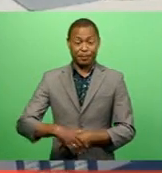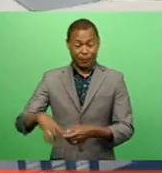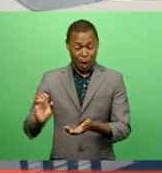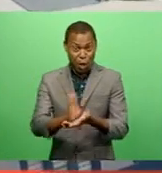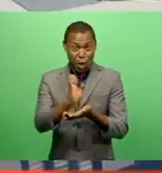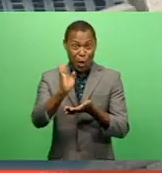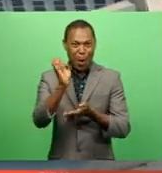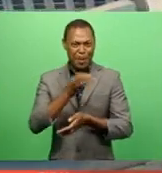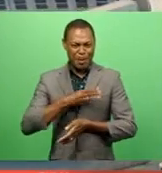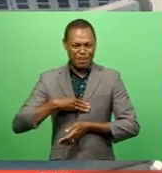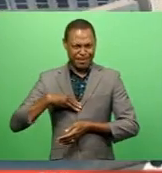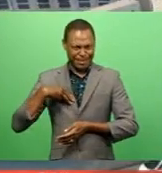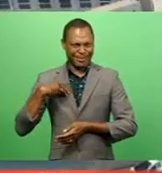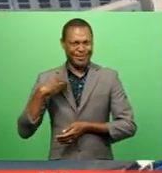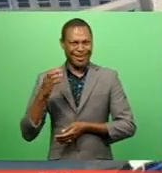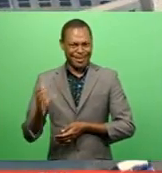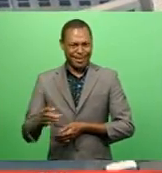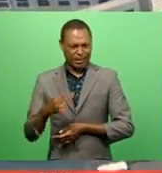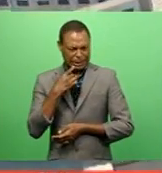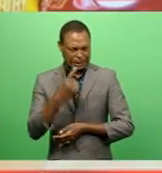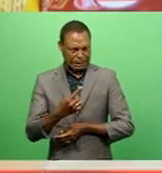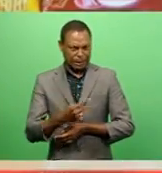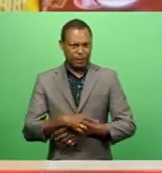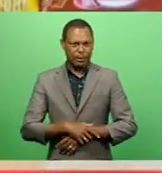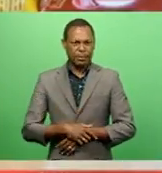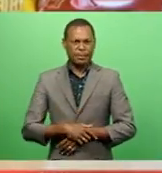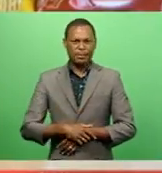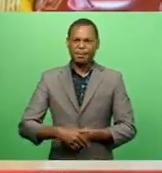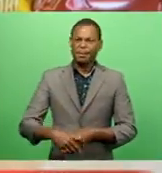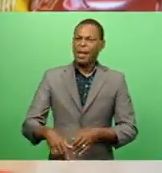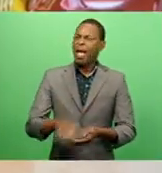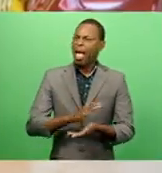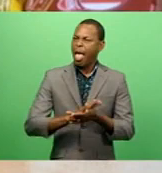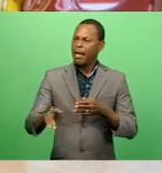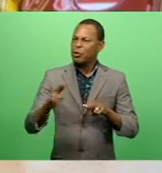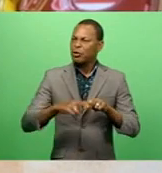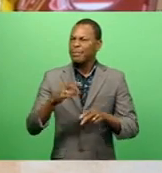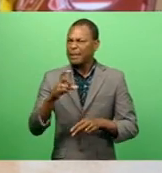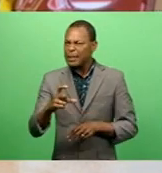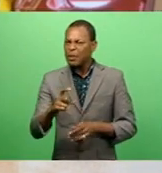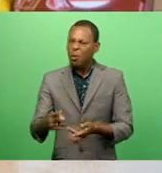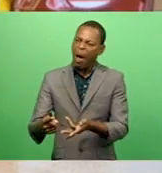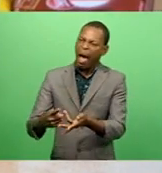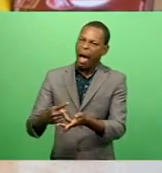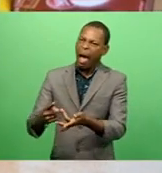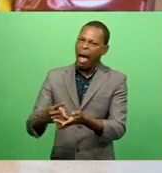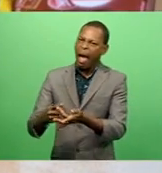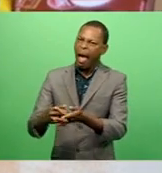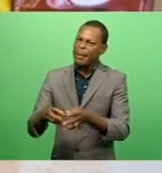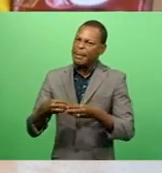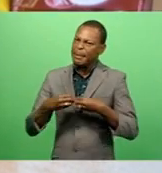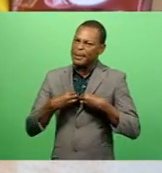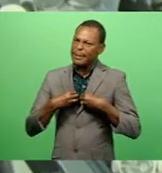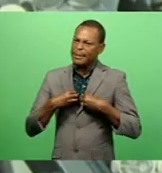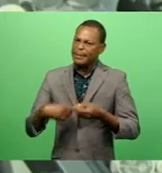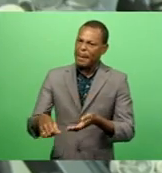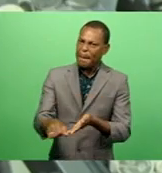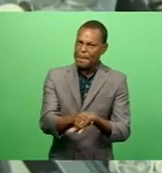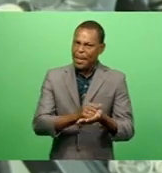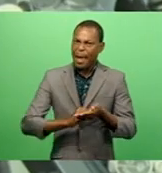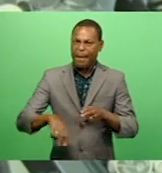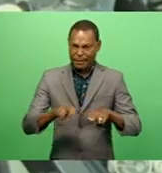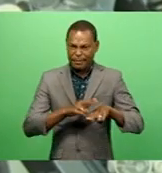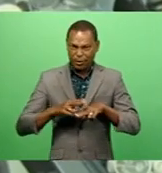Minister Syed Qayyum says whether it's HFC or any other institution buying Westpac's Fiji operations, it benefits